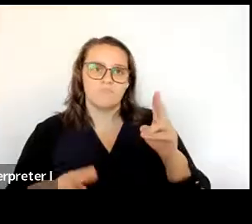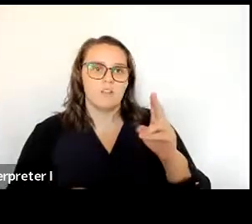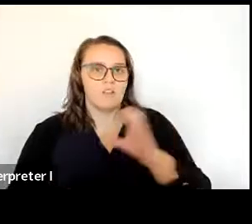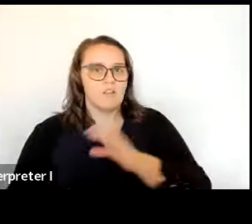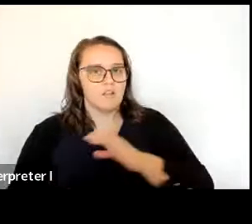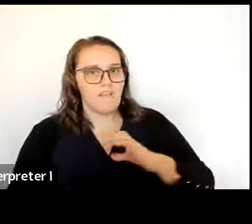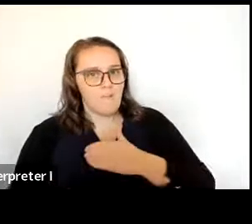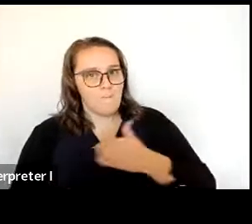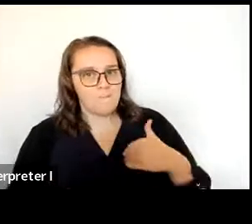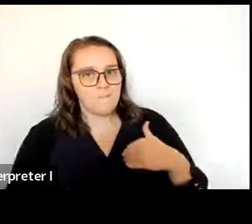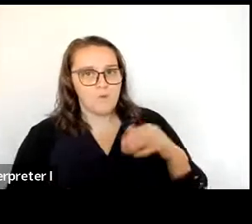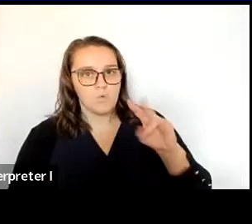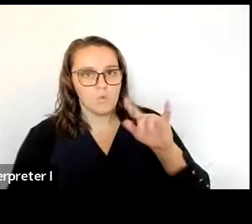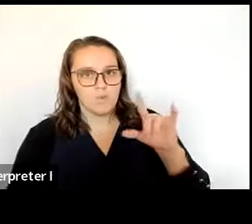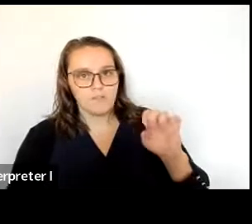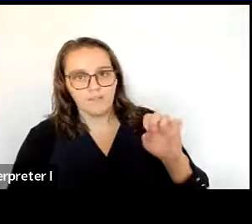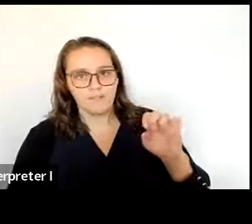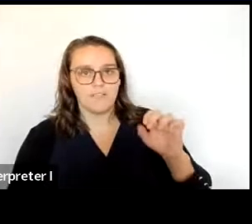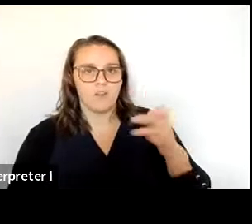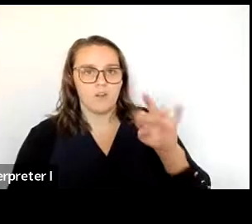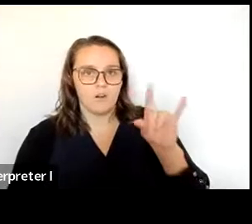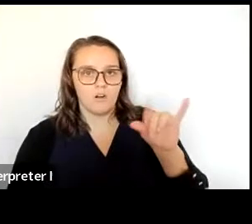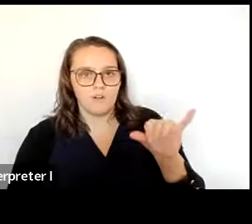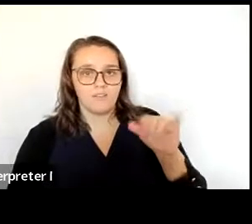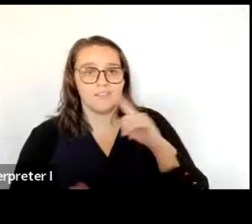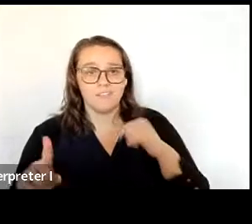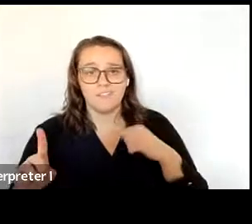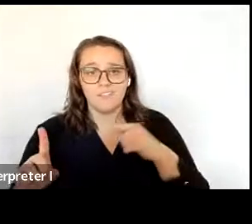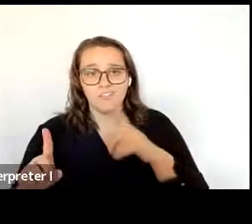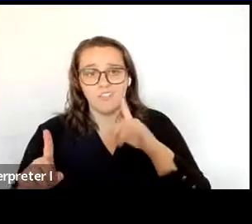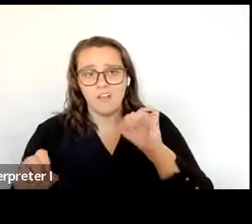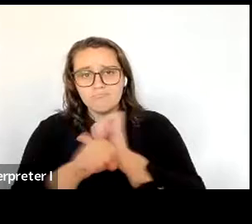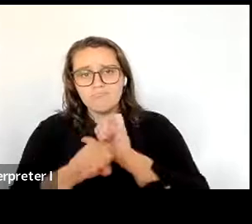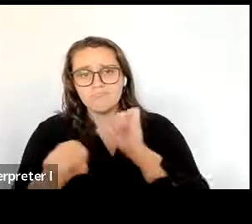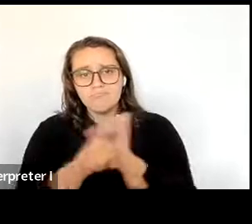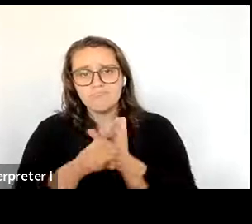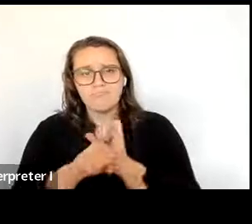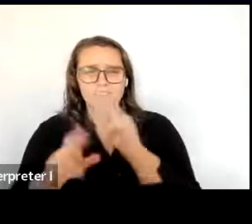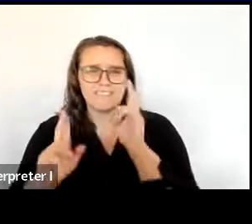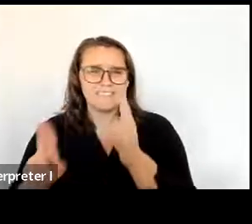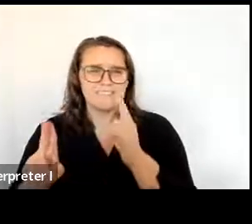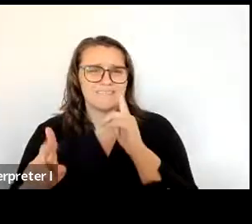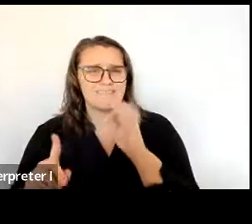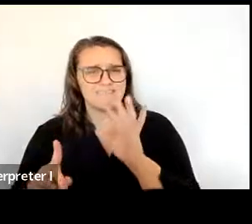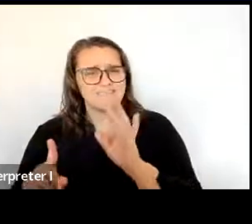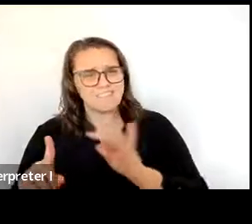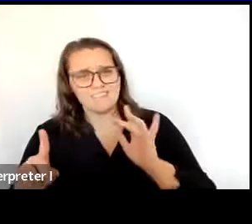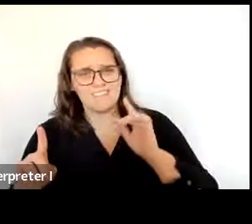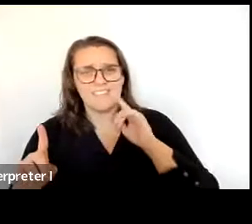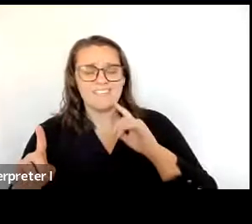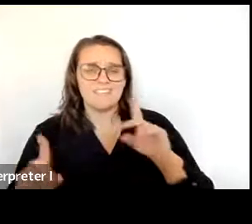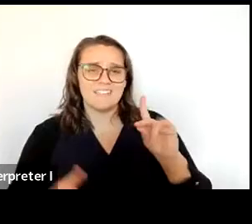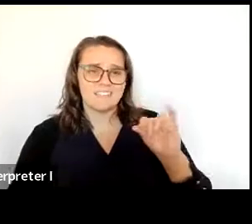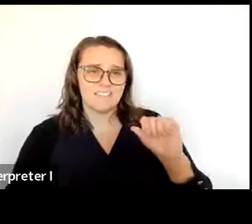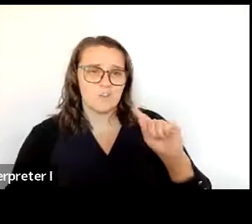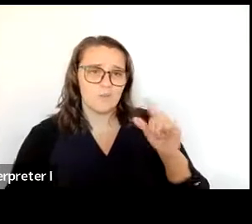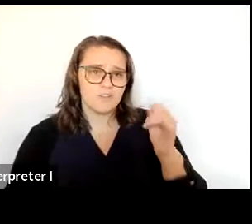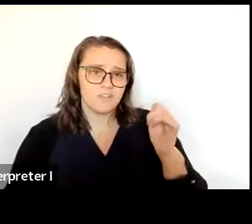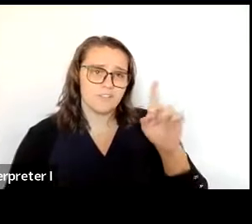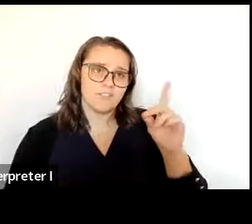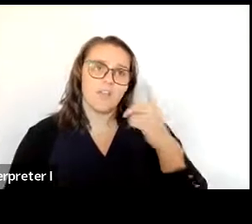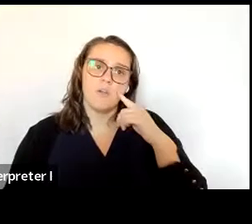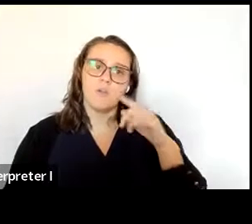a distinguished council member. She worked very hard, as you heard, and I appreciate it in your